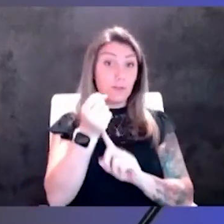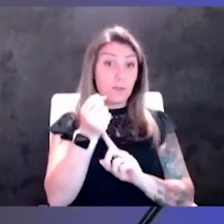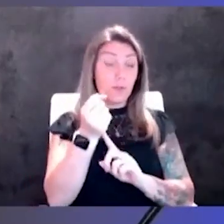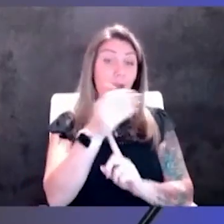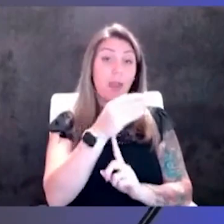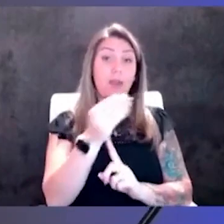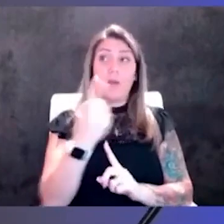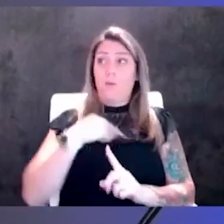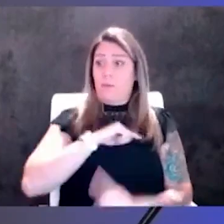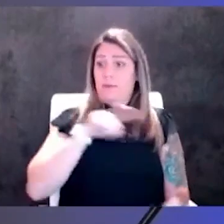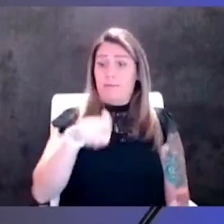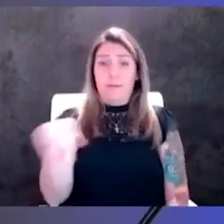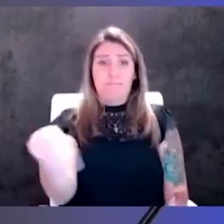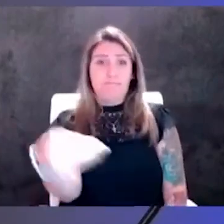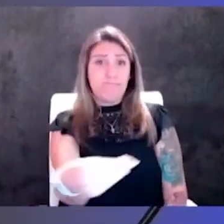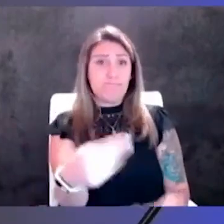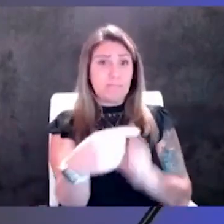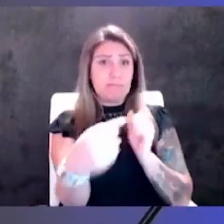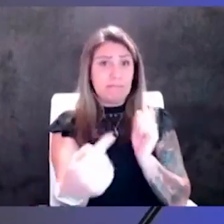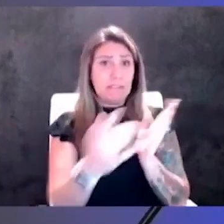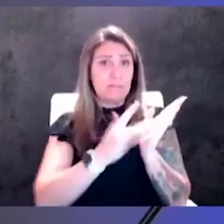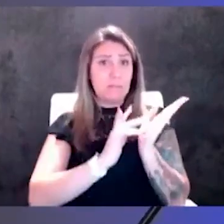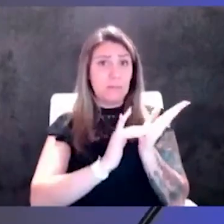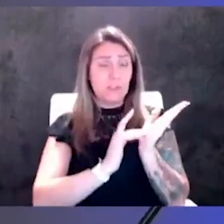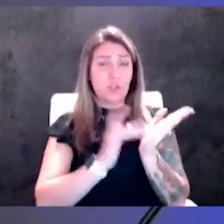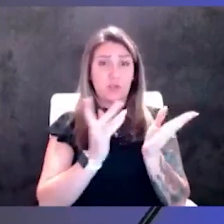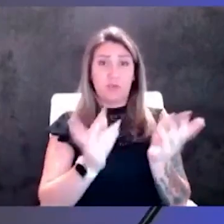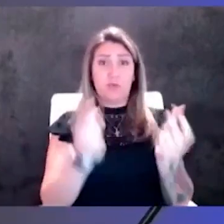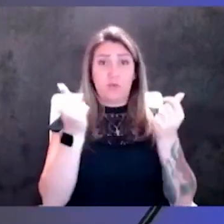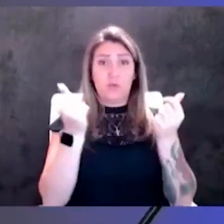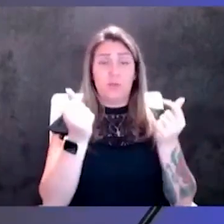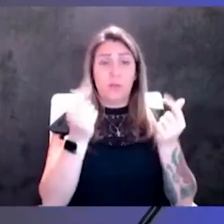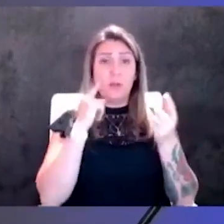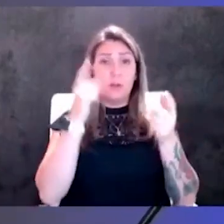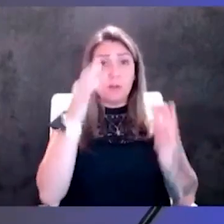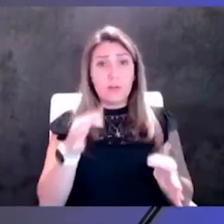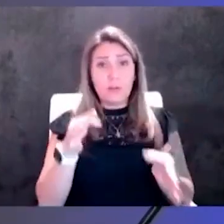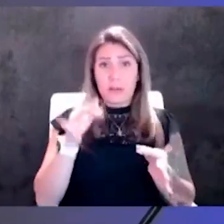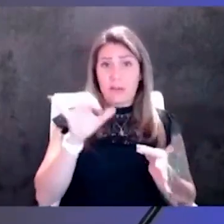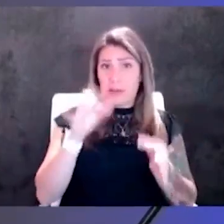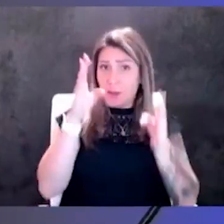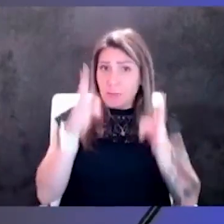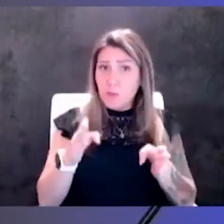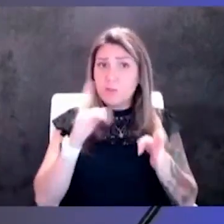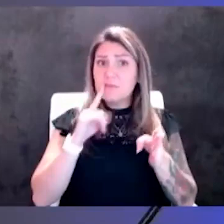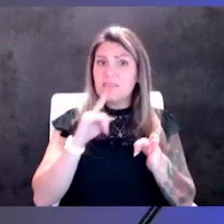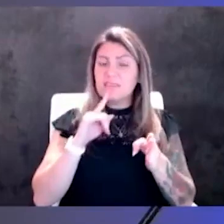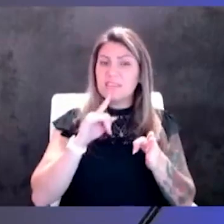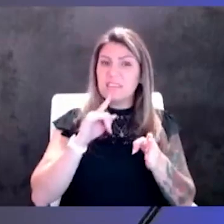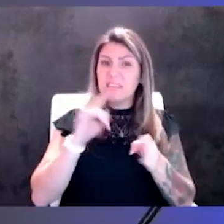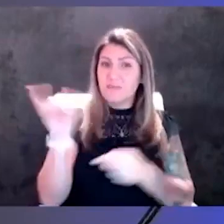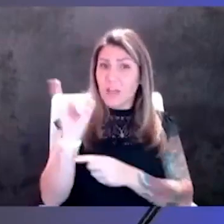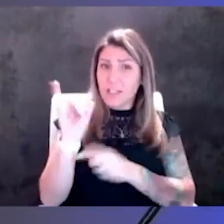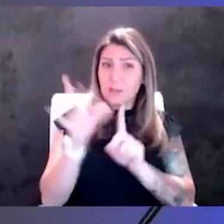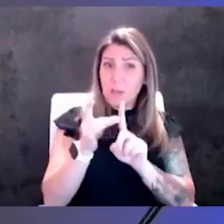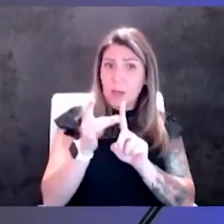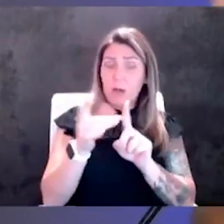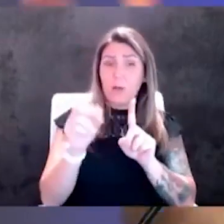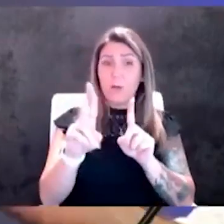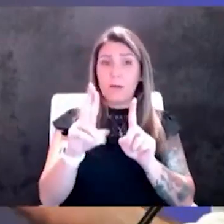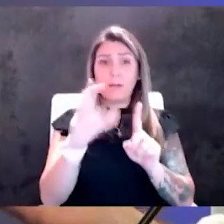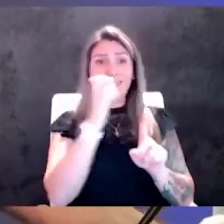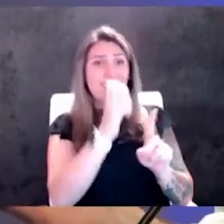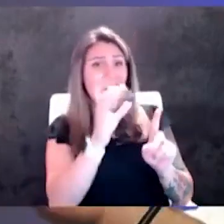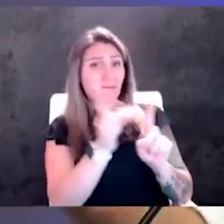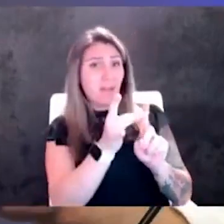very rapidly. So we have to make a quick determination. Do we think this person is infected, or is this person not infected? And if they